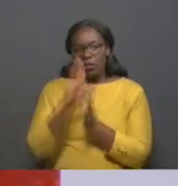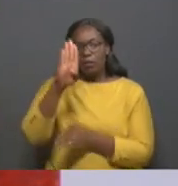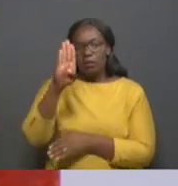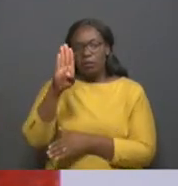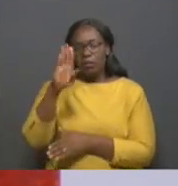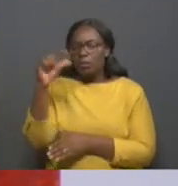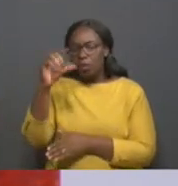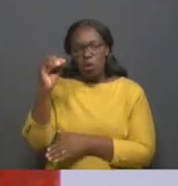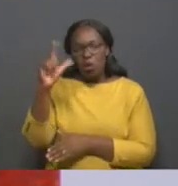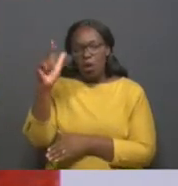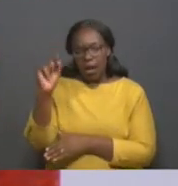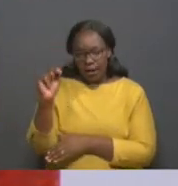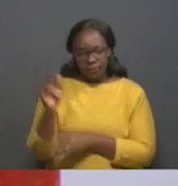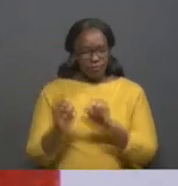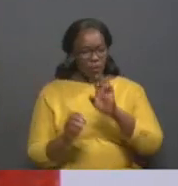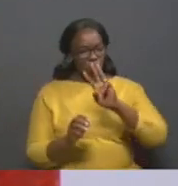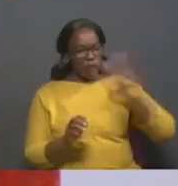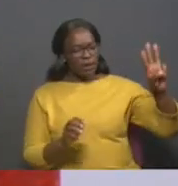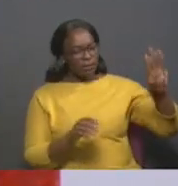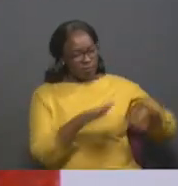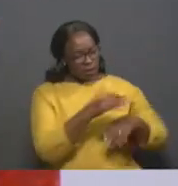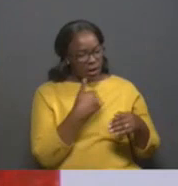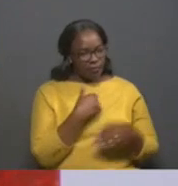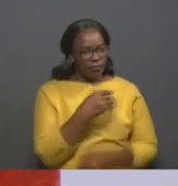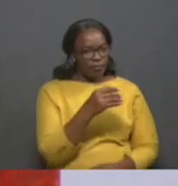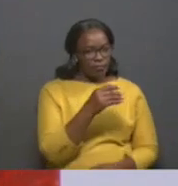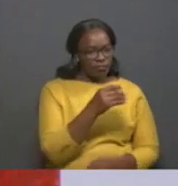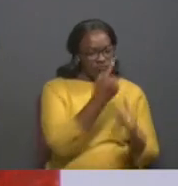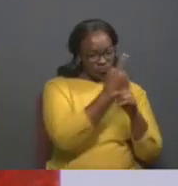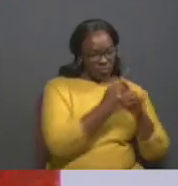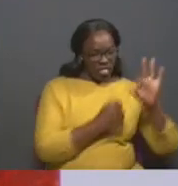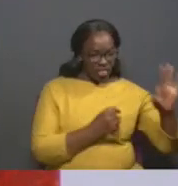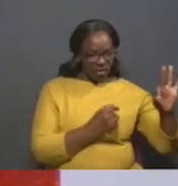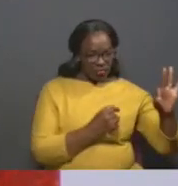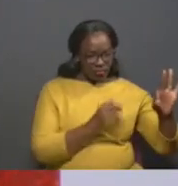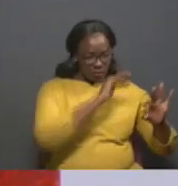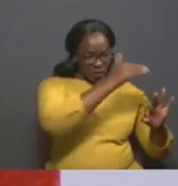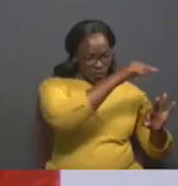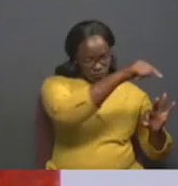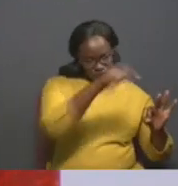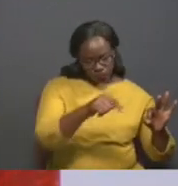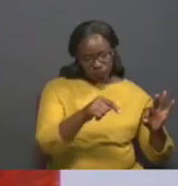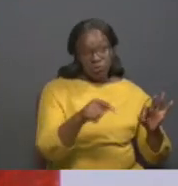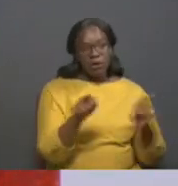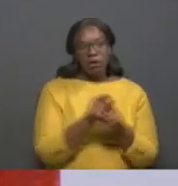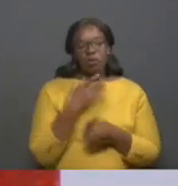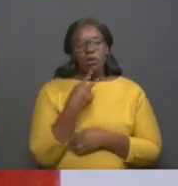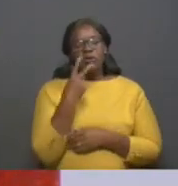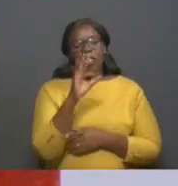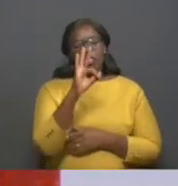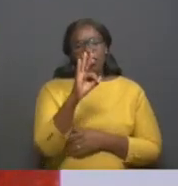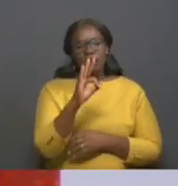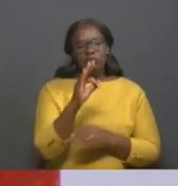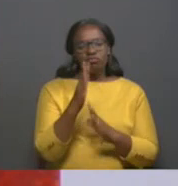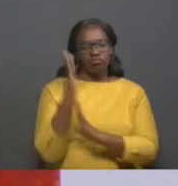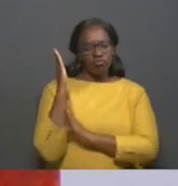had Kadesh, Shechem, and Hebron on the western side. Now, let's look at three guarantors that